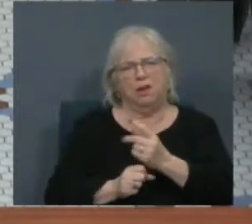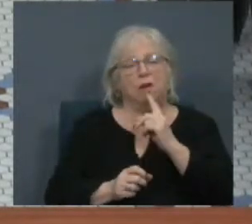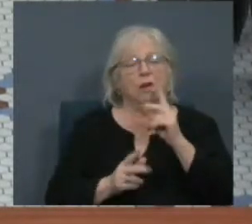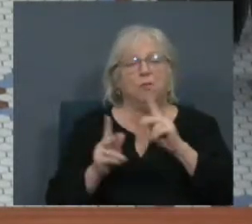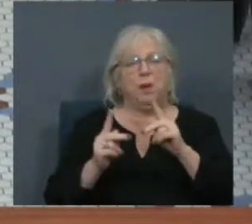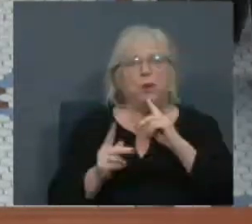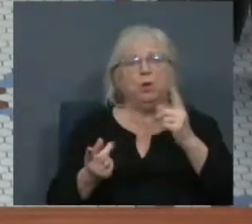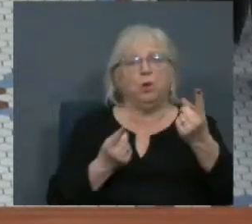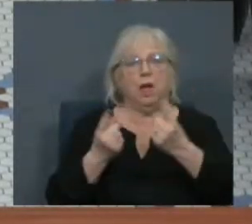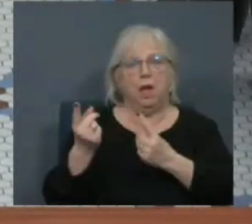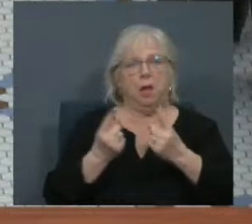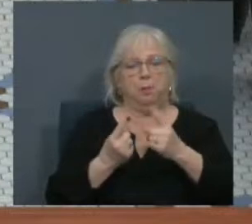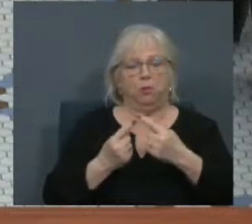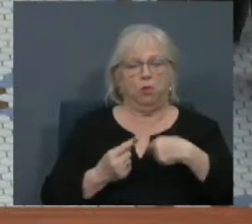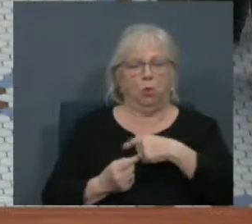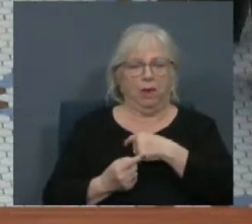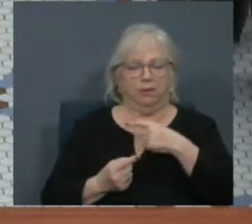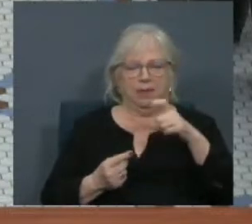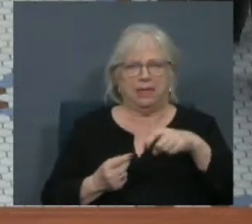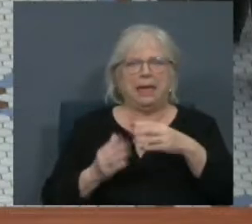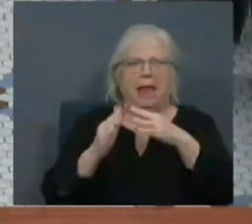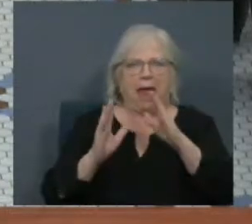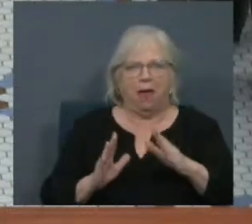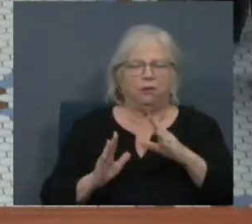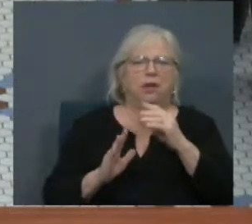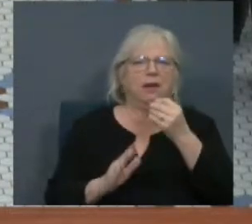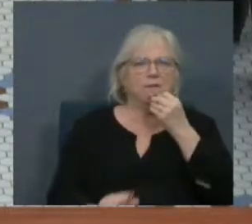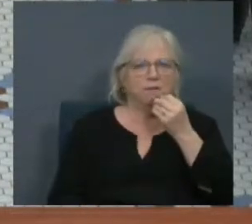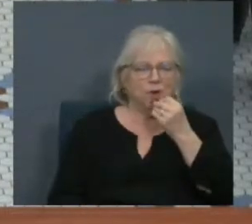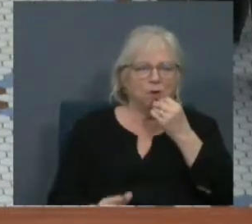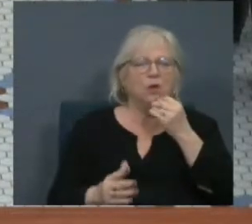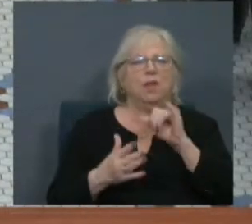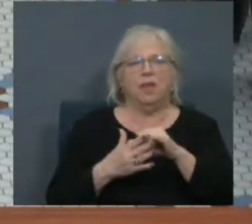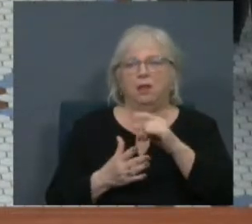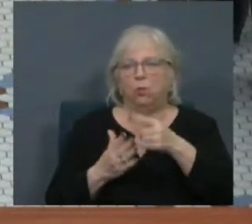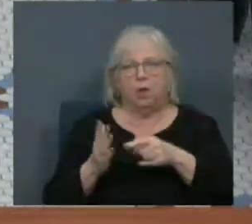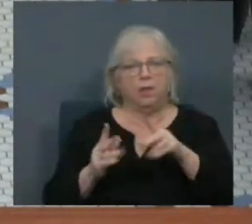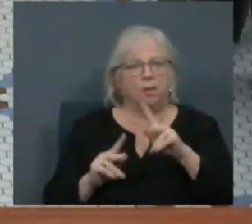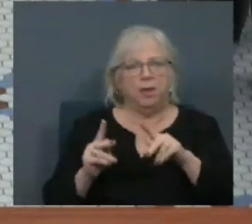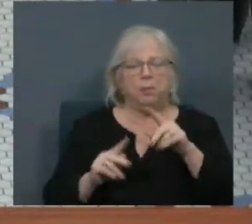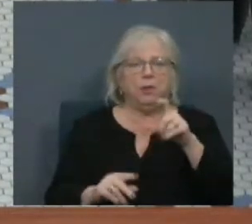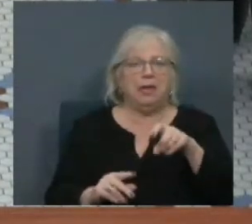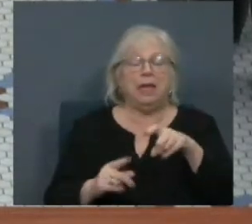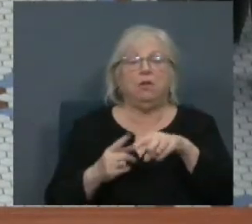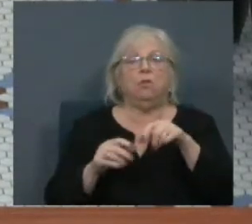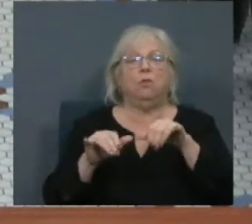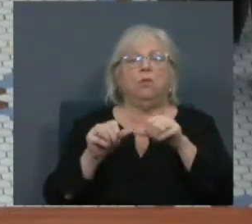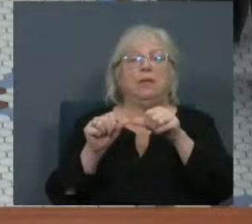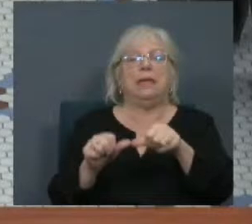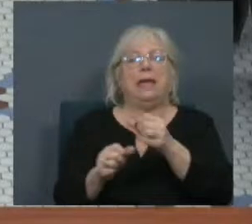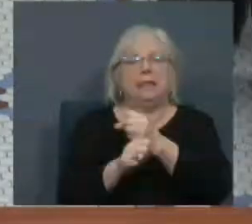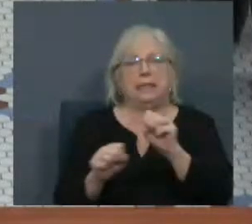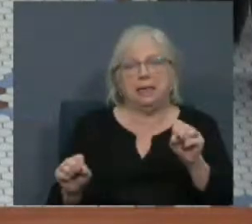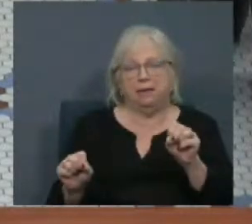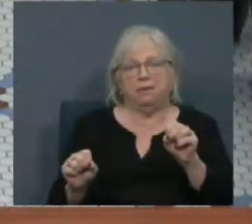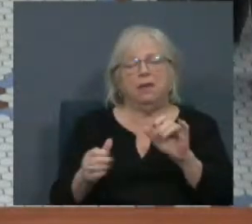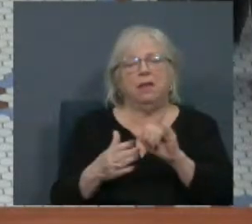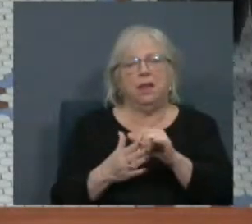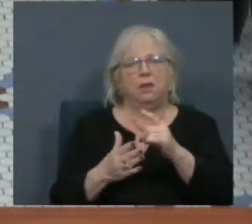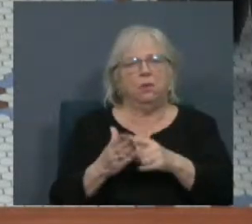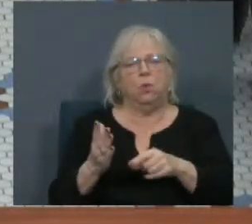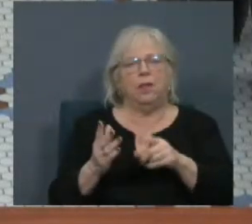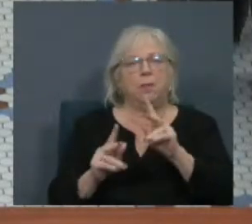come to us. They need housing and they need food. That's what they need. That's what they need to stay safe. That's what they need